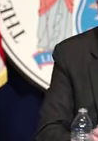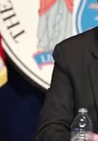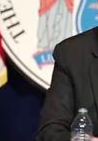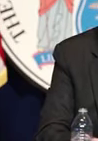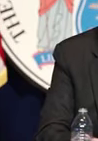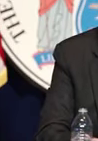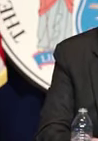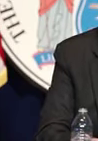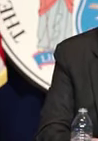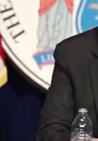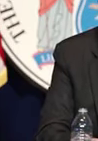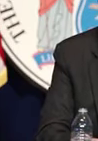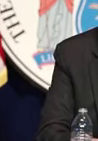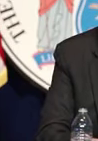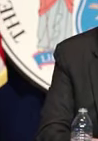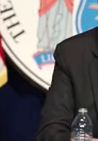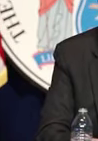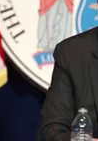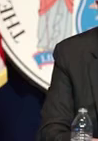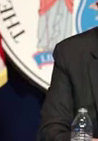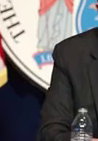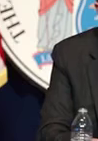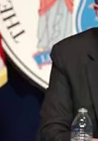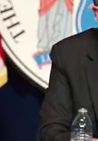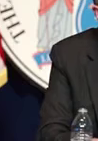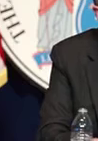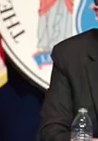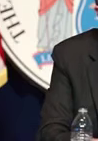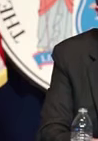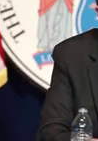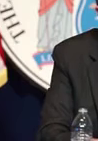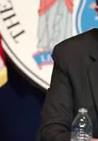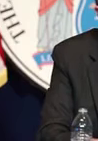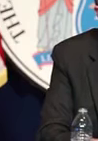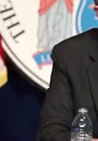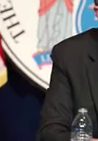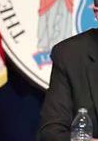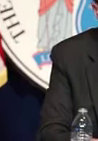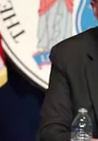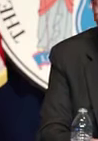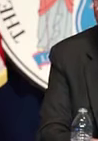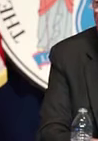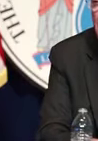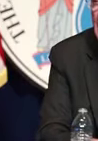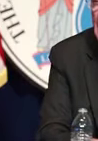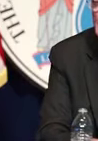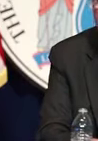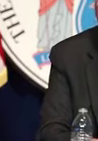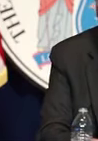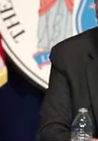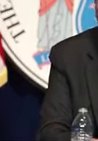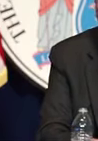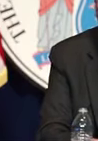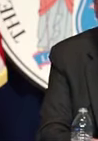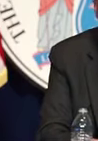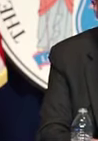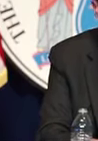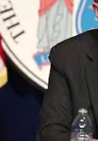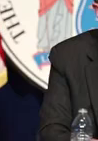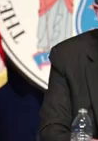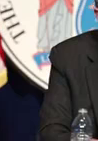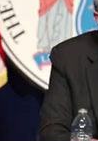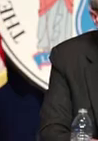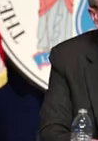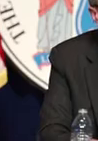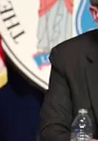time where you could take the action through executive order, and then the legislature could come in behind you with great support, I might add again, and pass